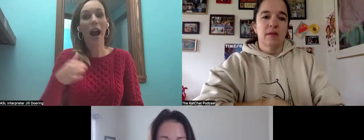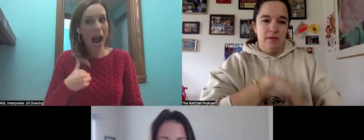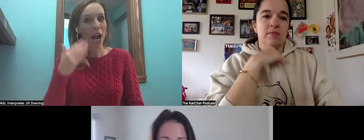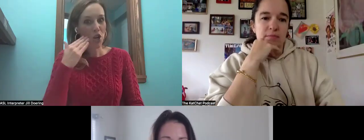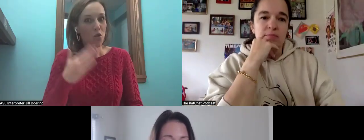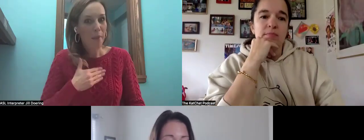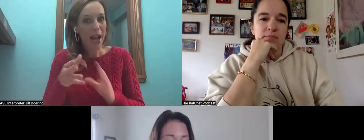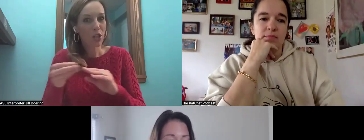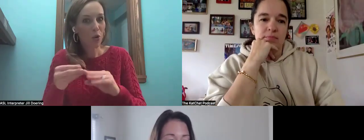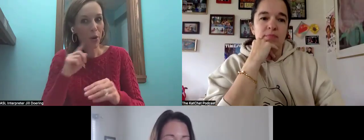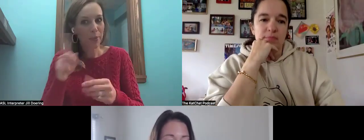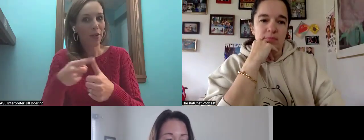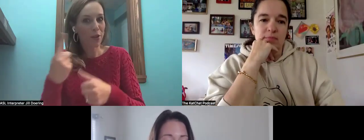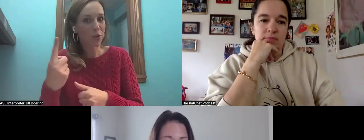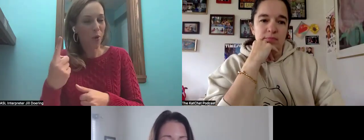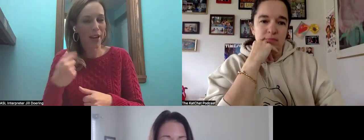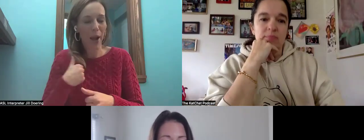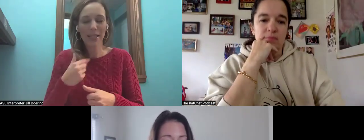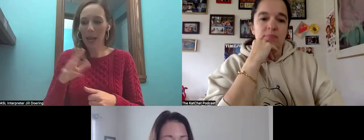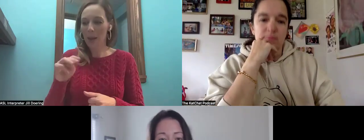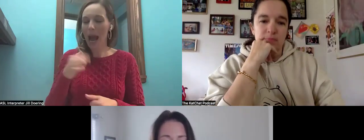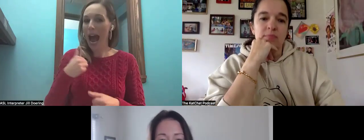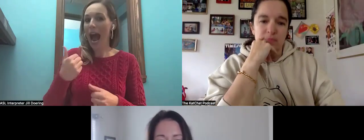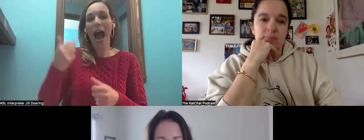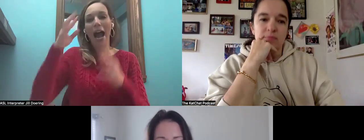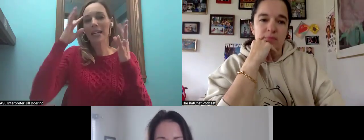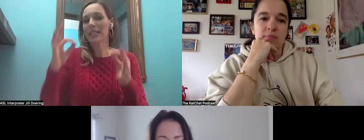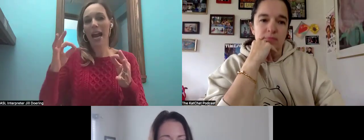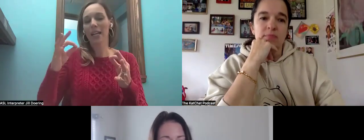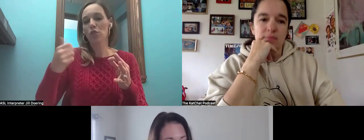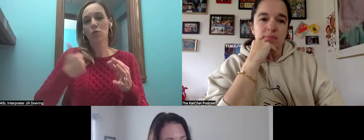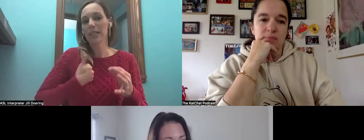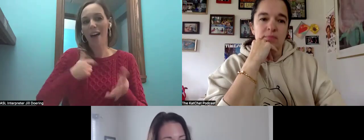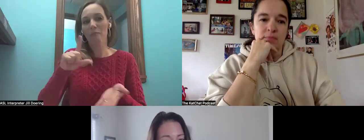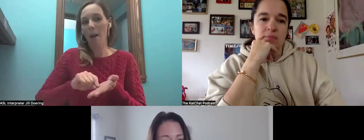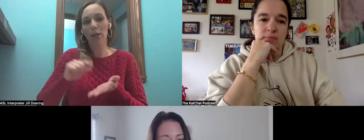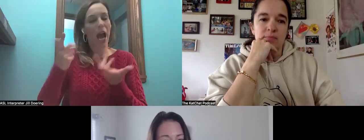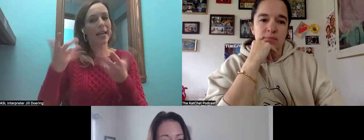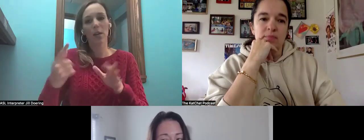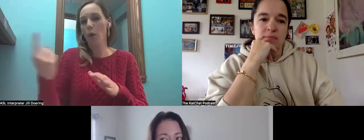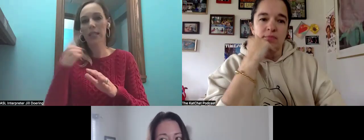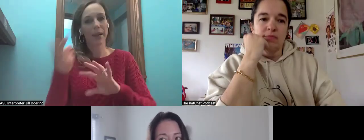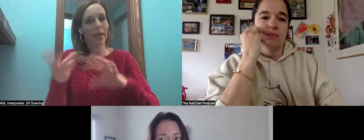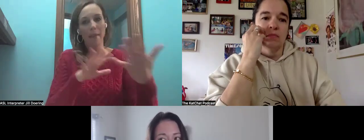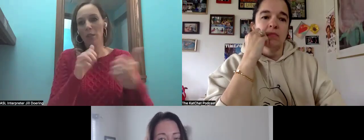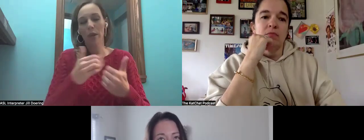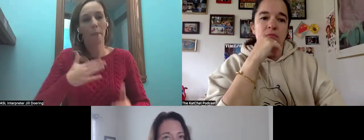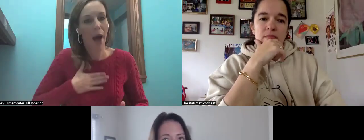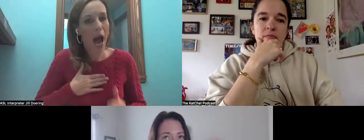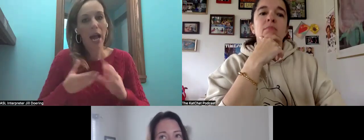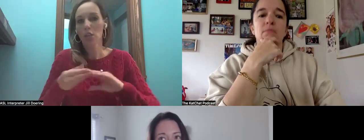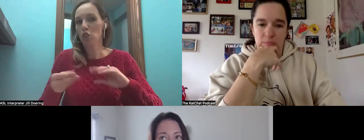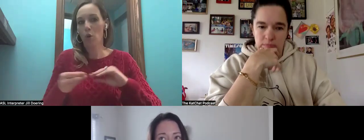first one. And I chose to self-publish it because I didn't want anybody messing with it. That was my story. That was I didn't